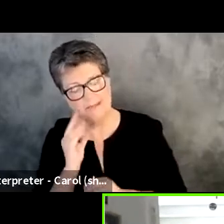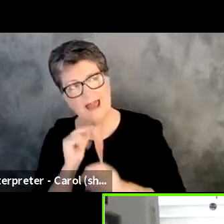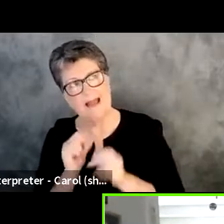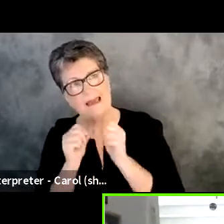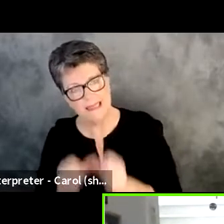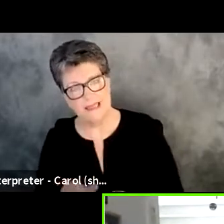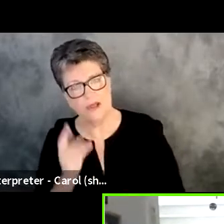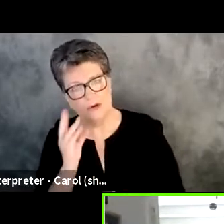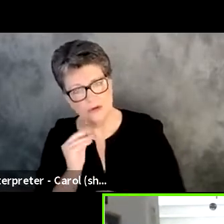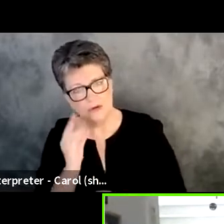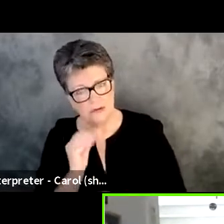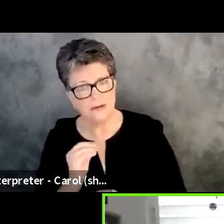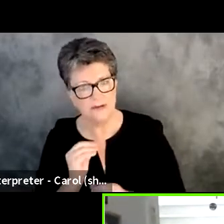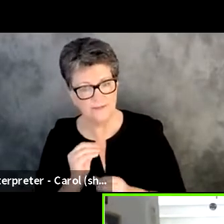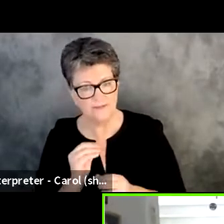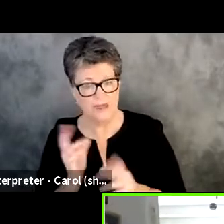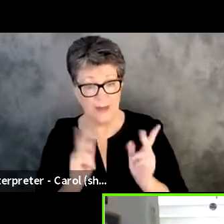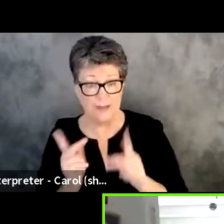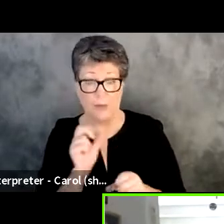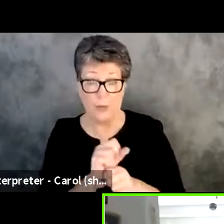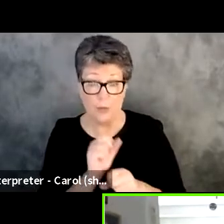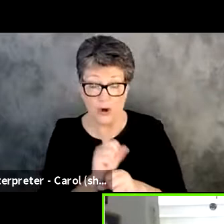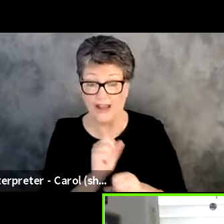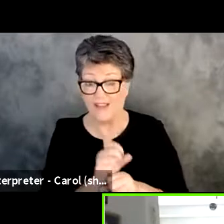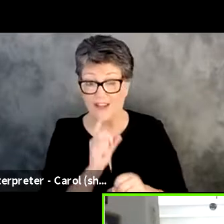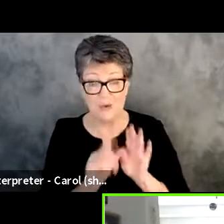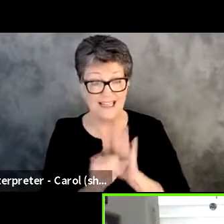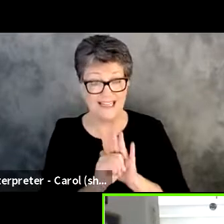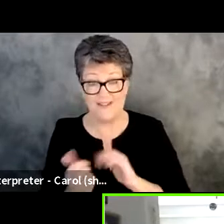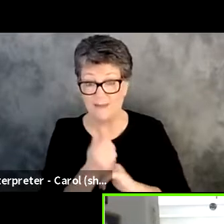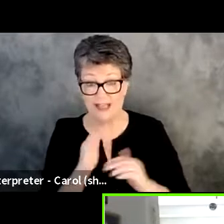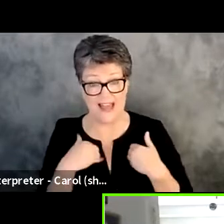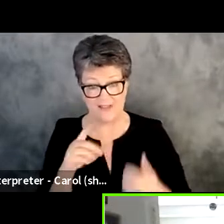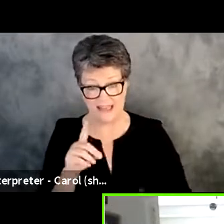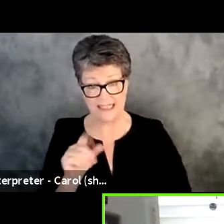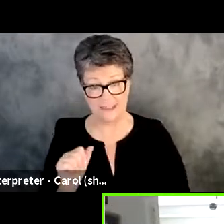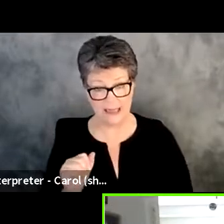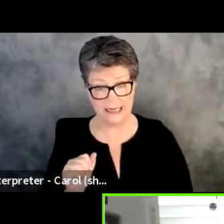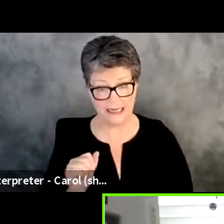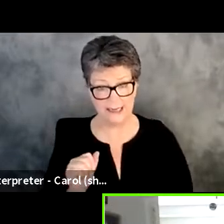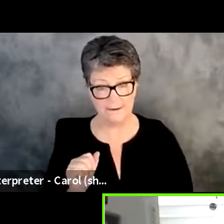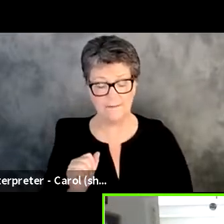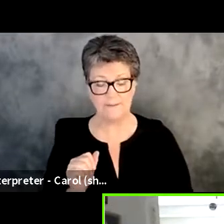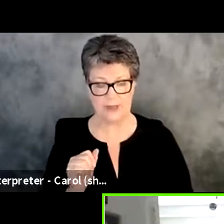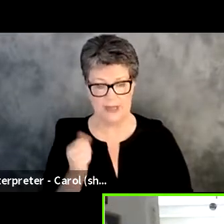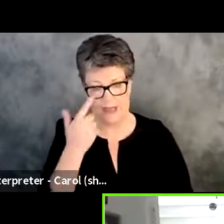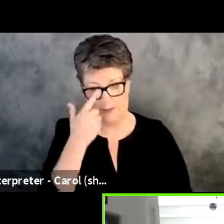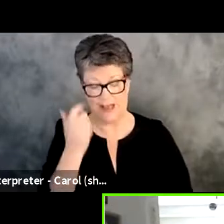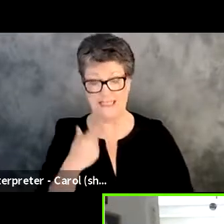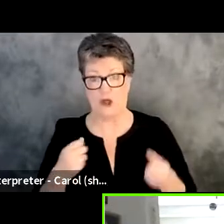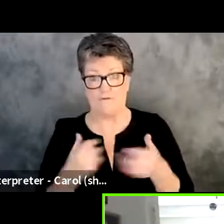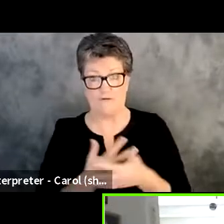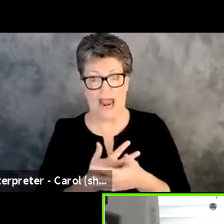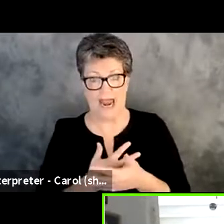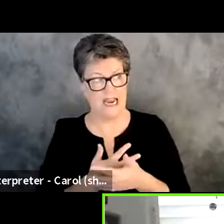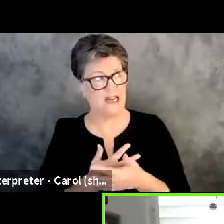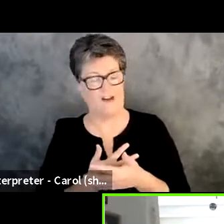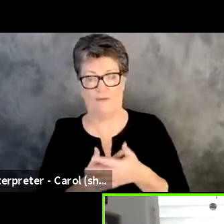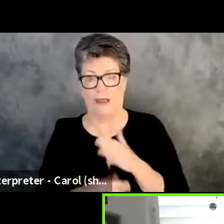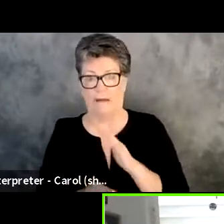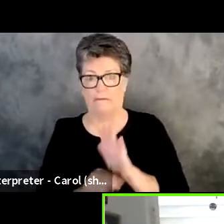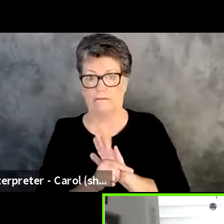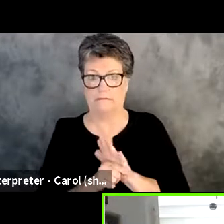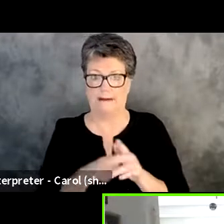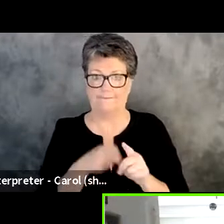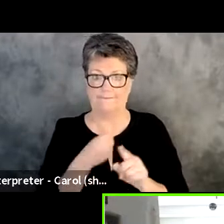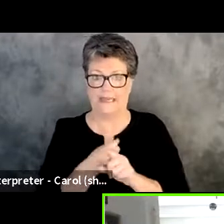to go through. People working who don't identify as having disabilities because they're afraid of being adversely affected